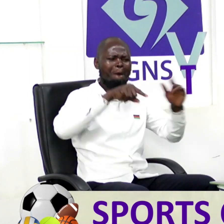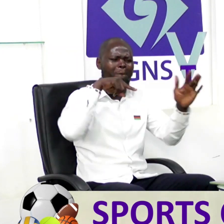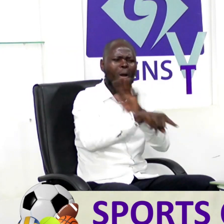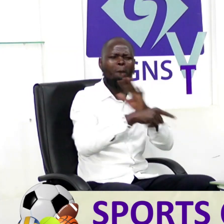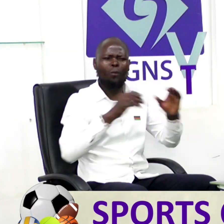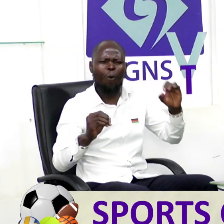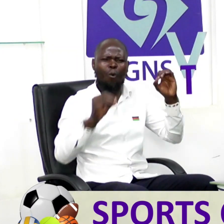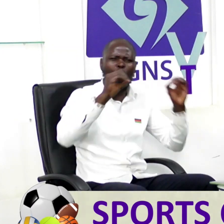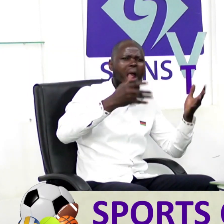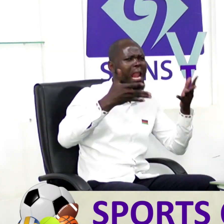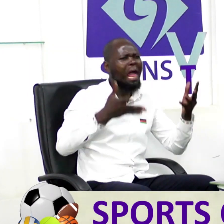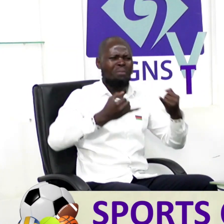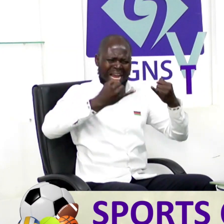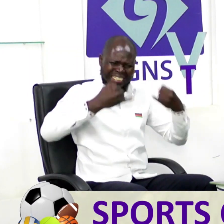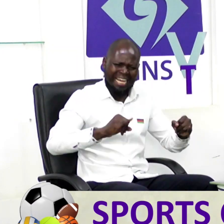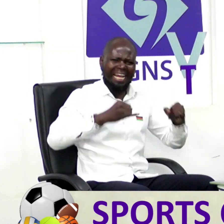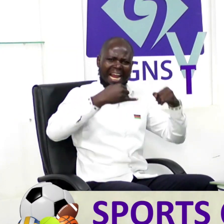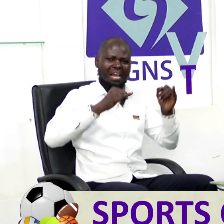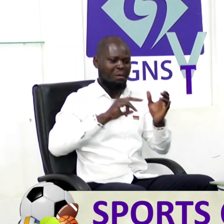Burkina Faso.